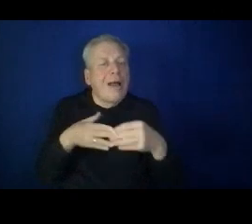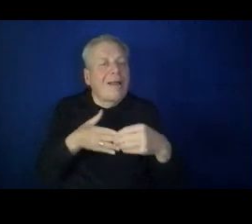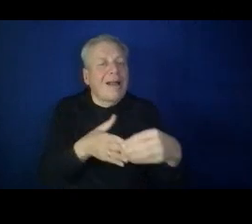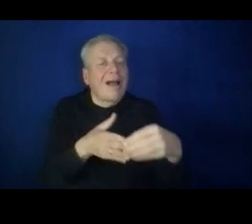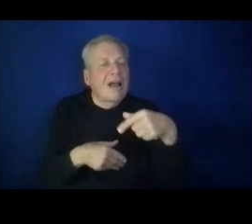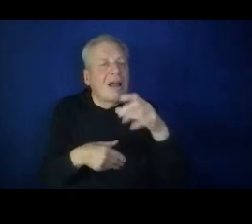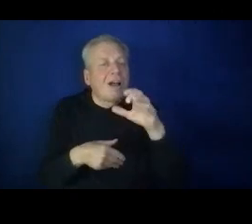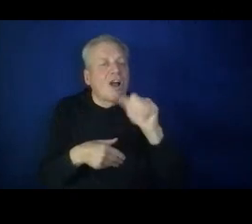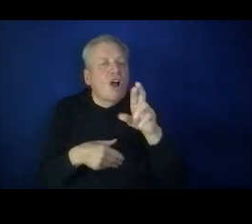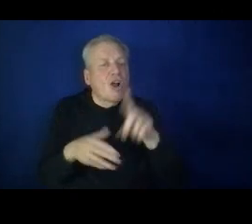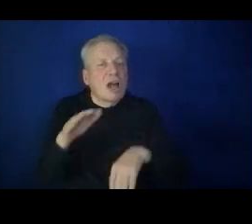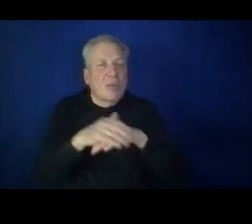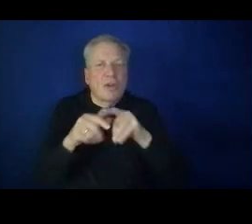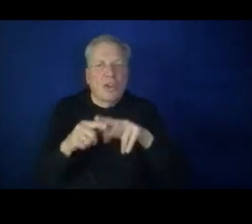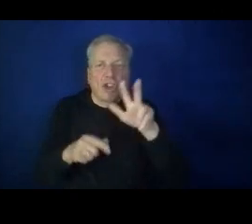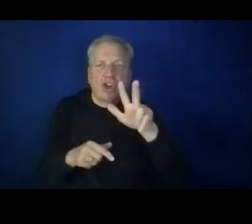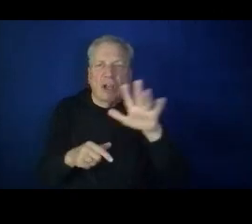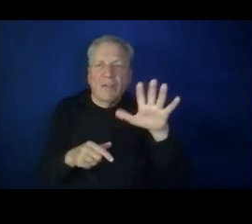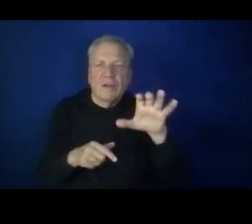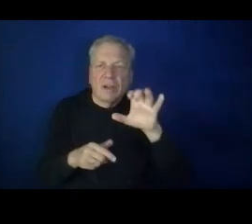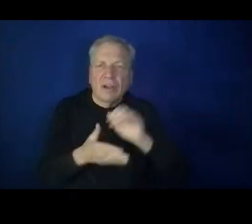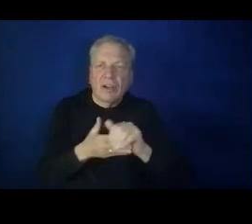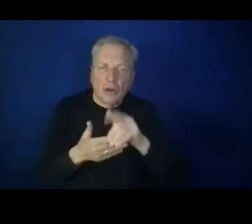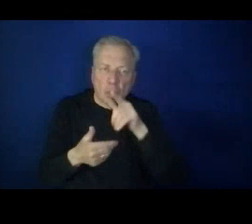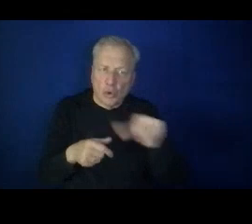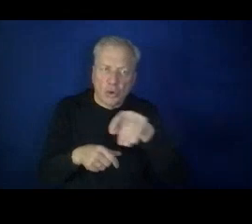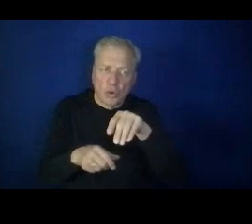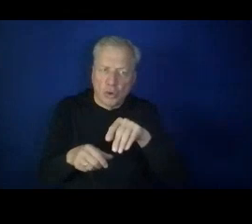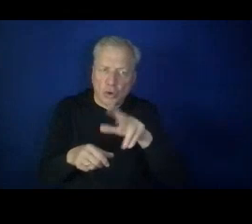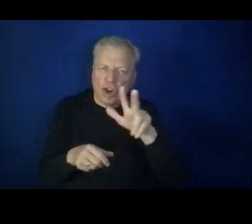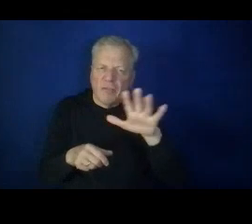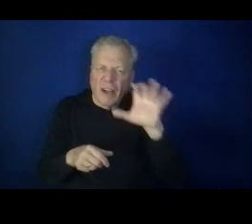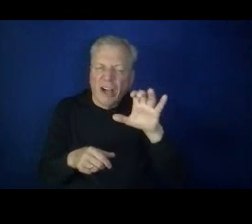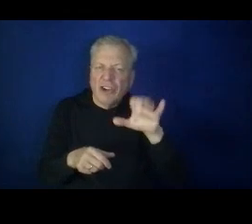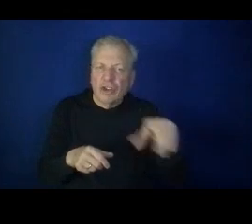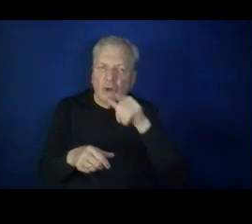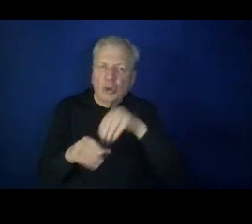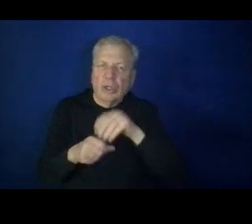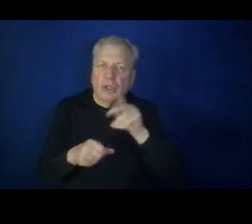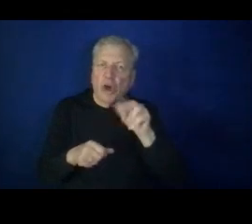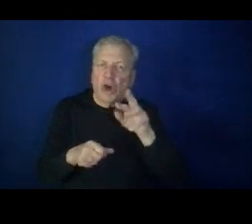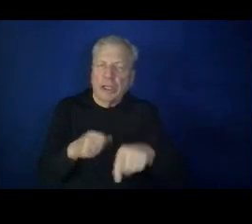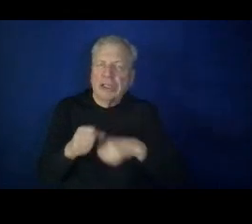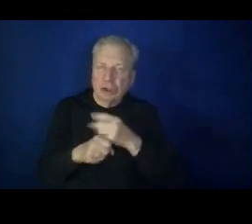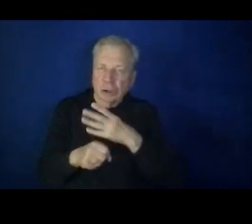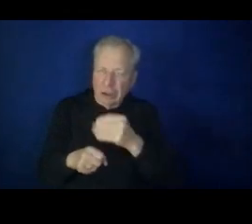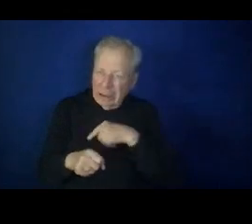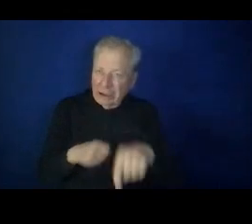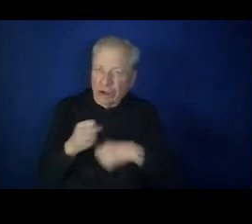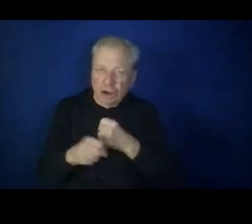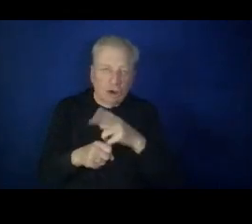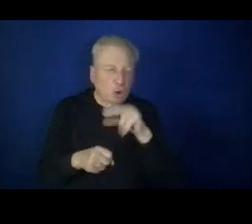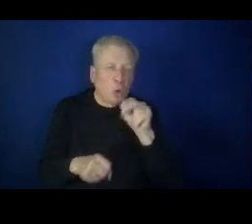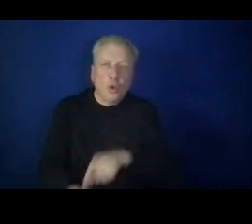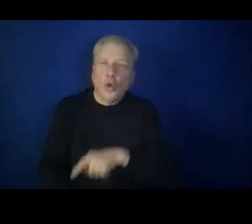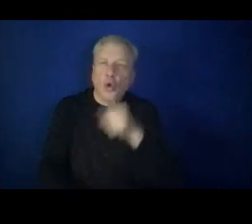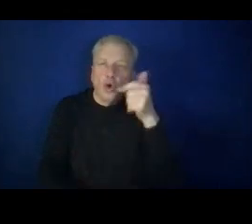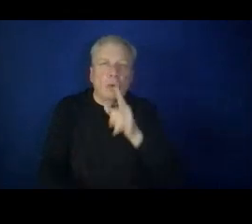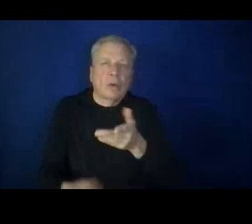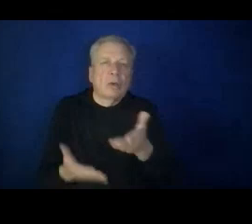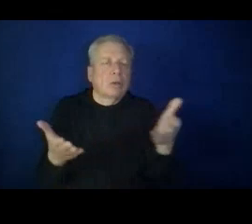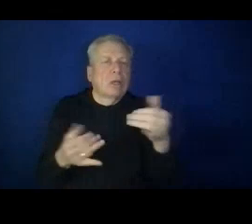to 3,500 guides operating in the park each year. As of this year, we are going to be no longer issuing